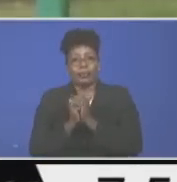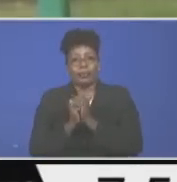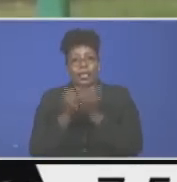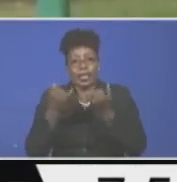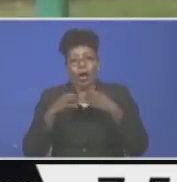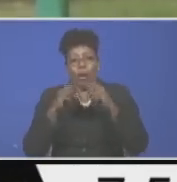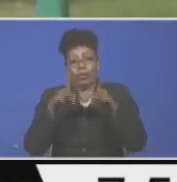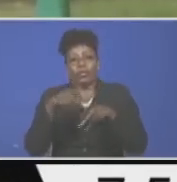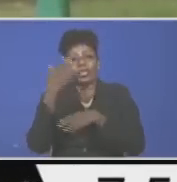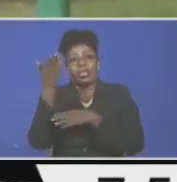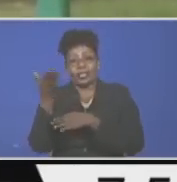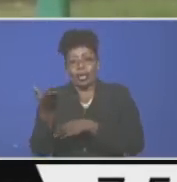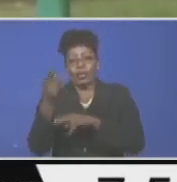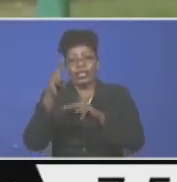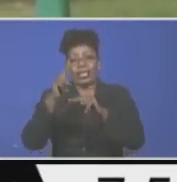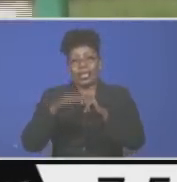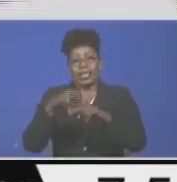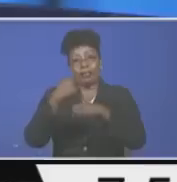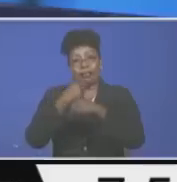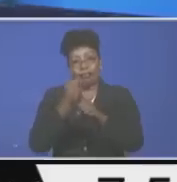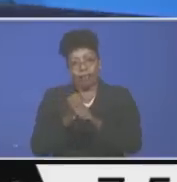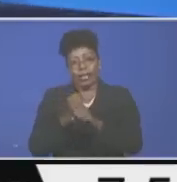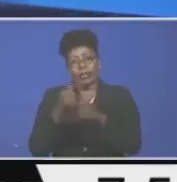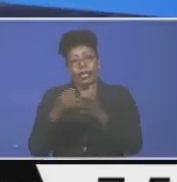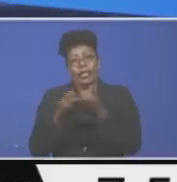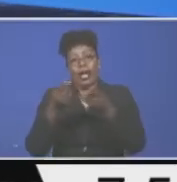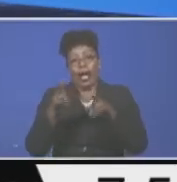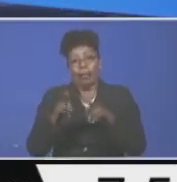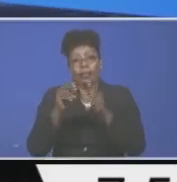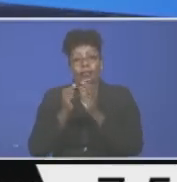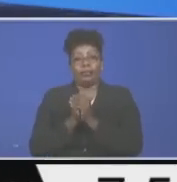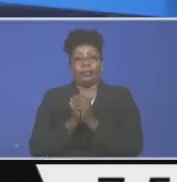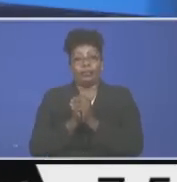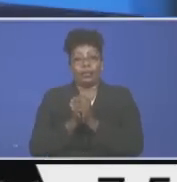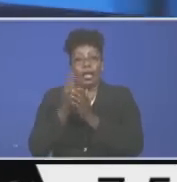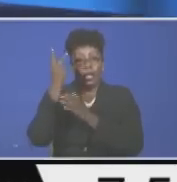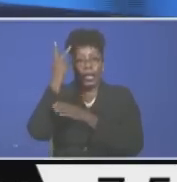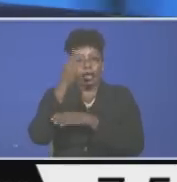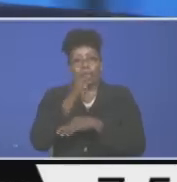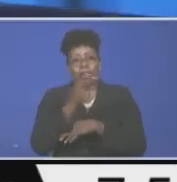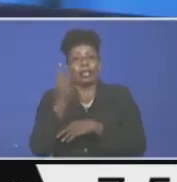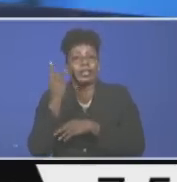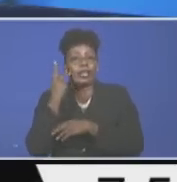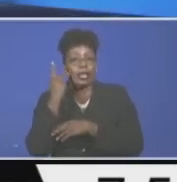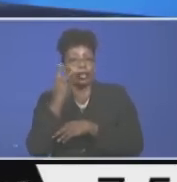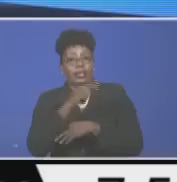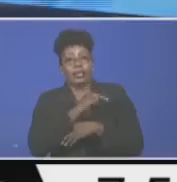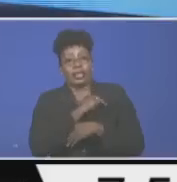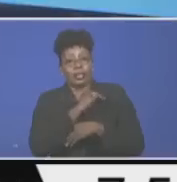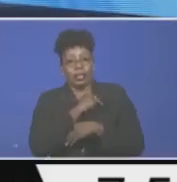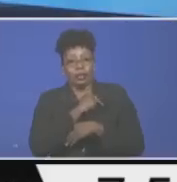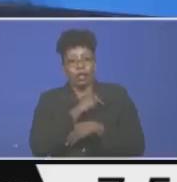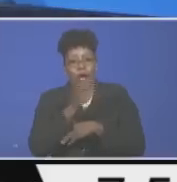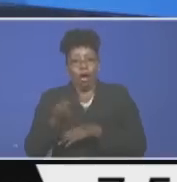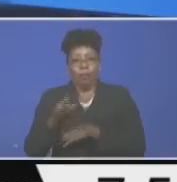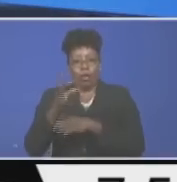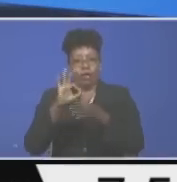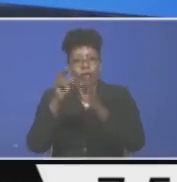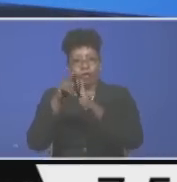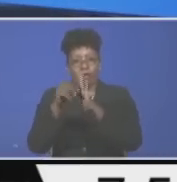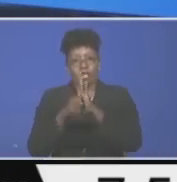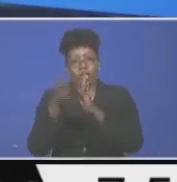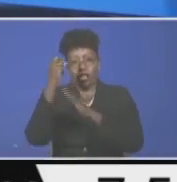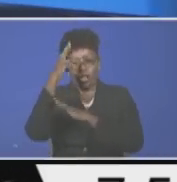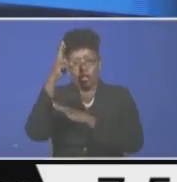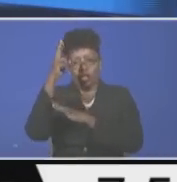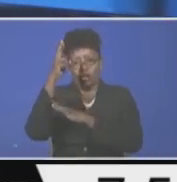opportunities are there. We just need to sit down and make it happen. Kayla Nixon recently represented the Bahamas at the Pan American Bowling and Federation Senior Championships